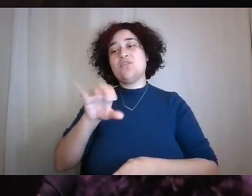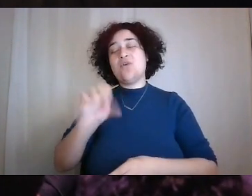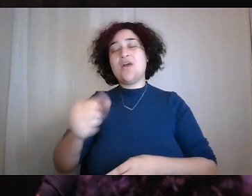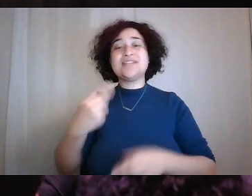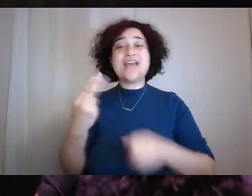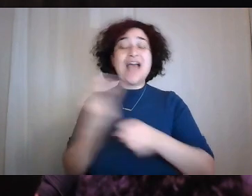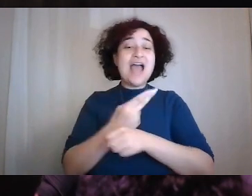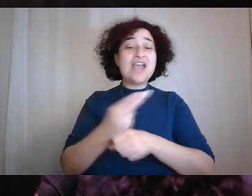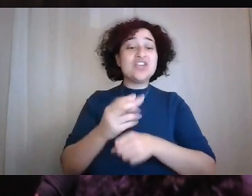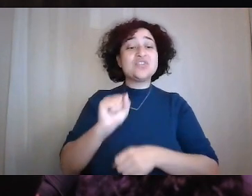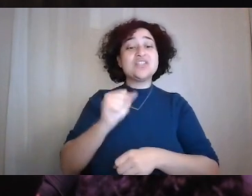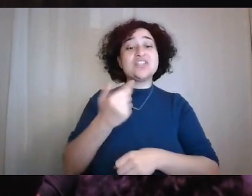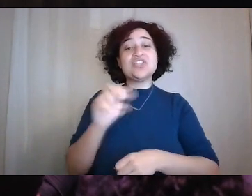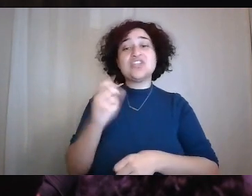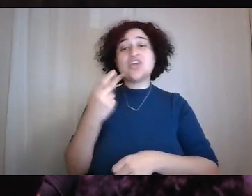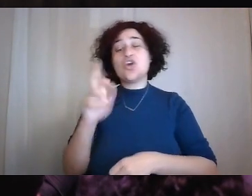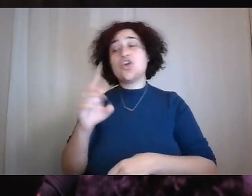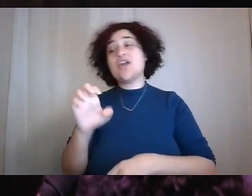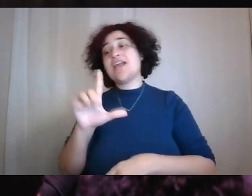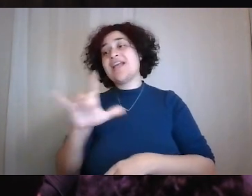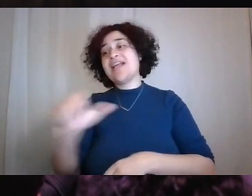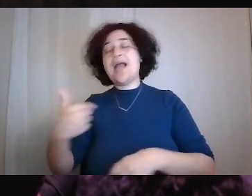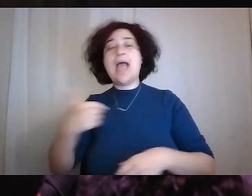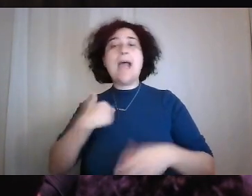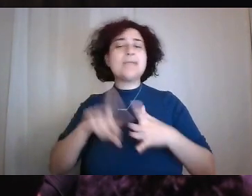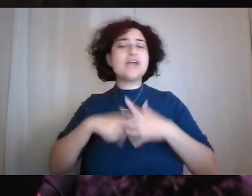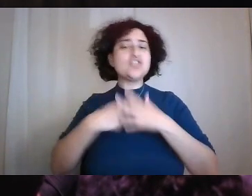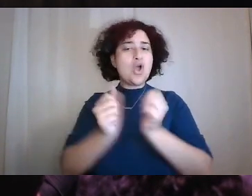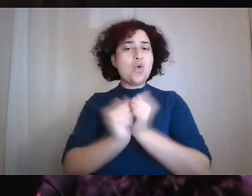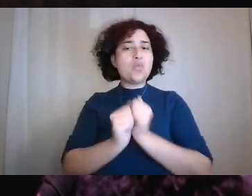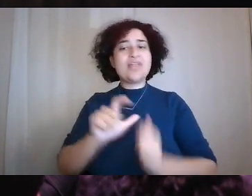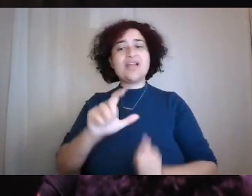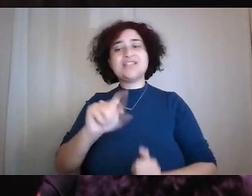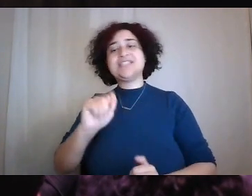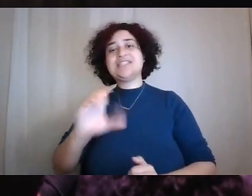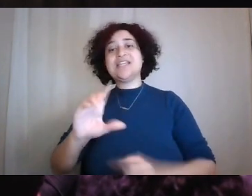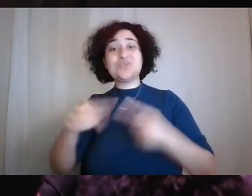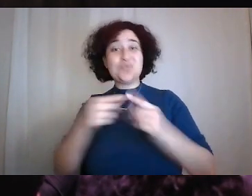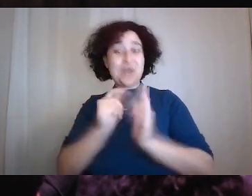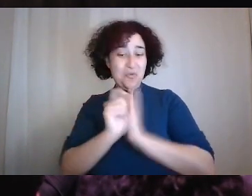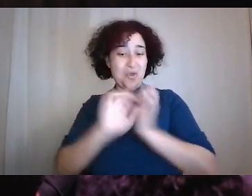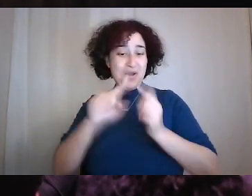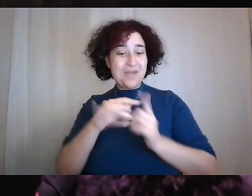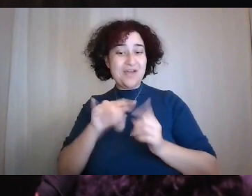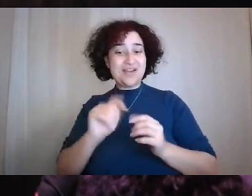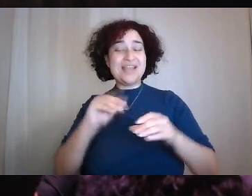my entry point to the LTC was when I wrote about it in my college senior thesis in